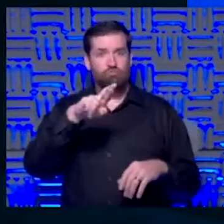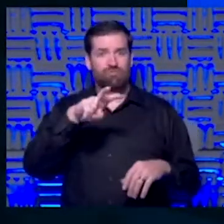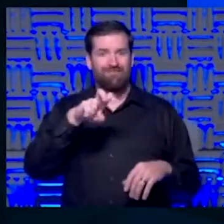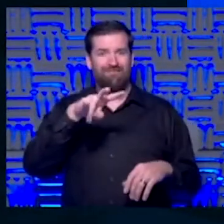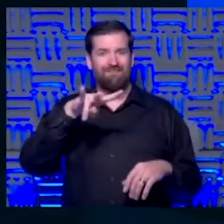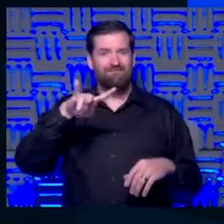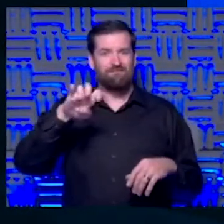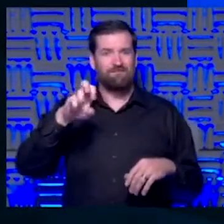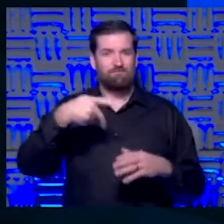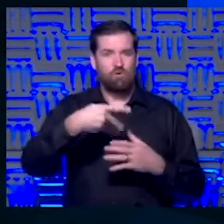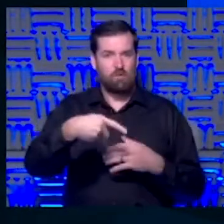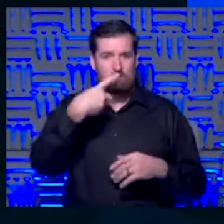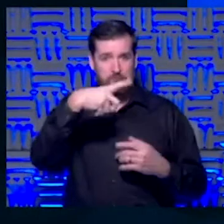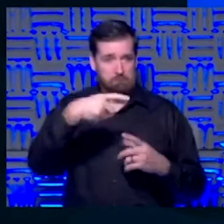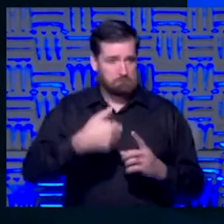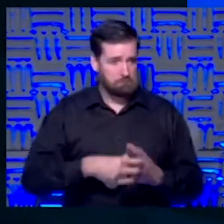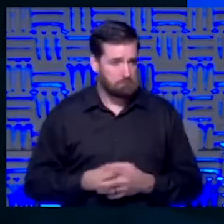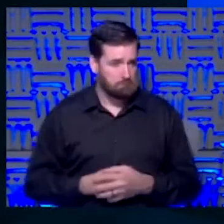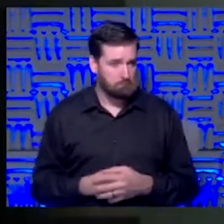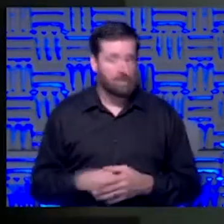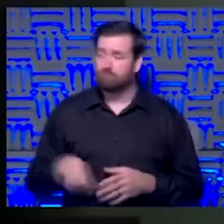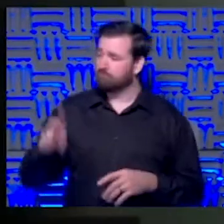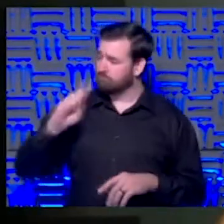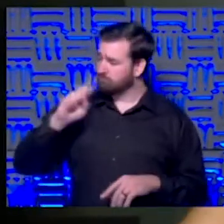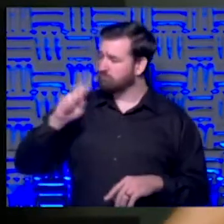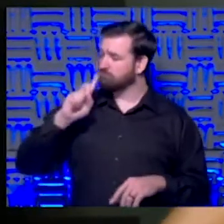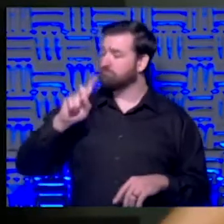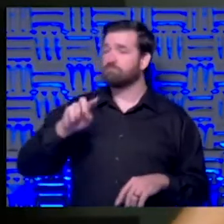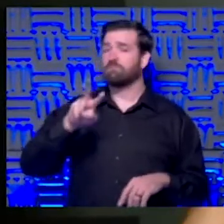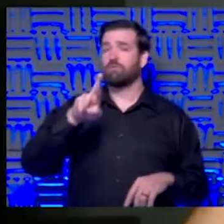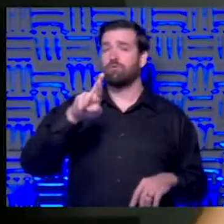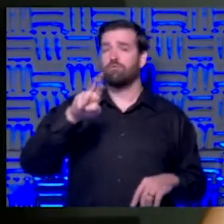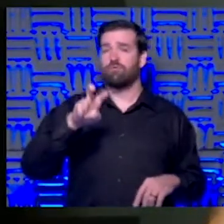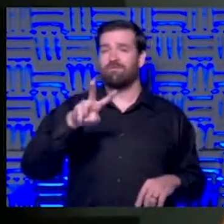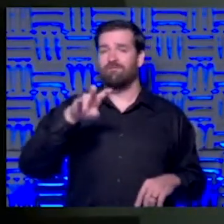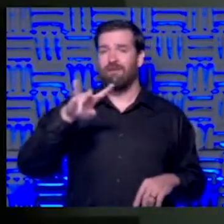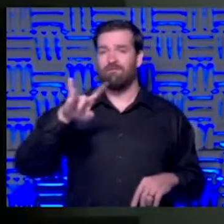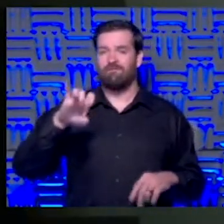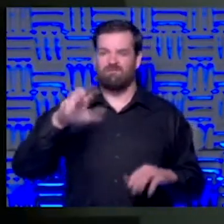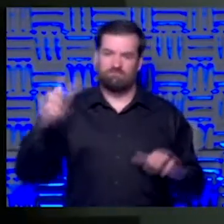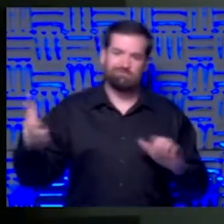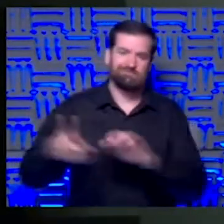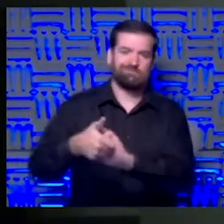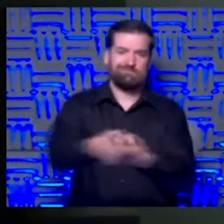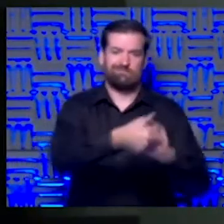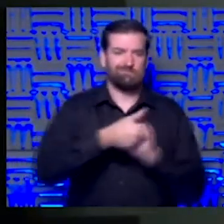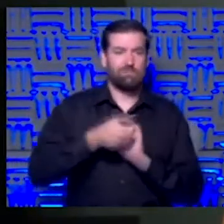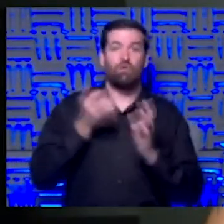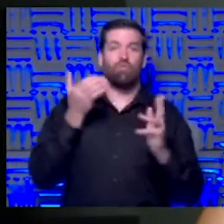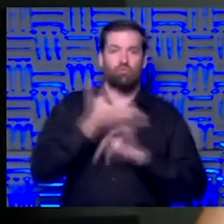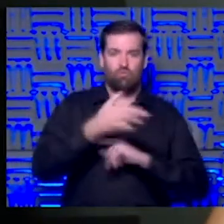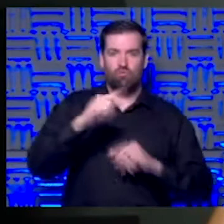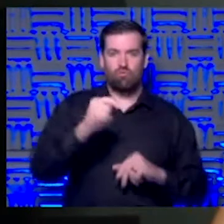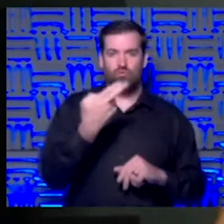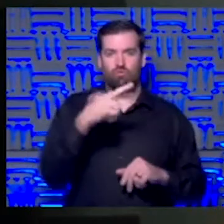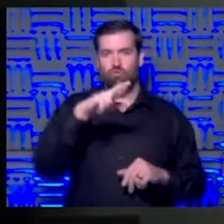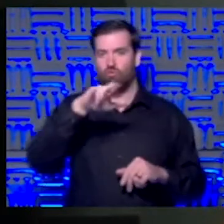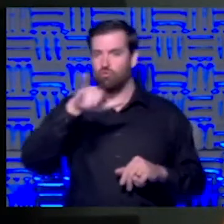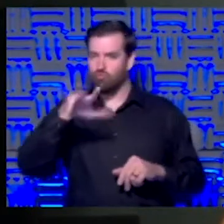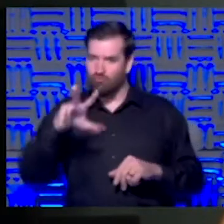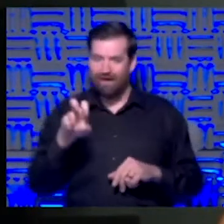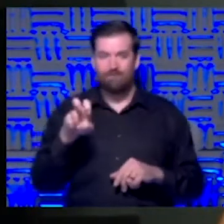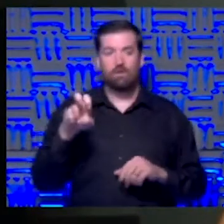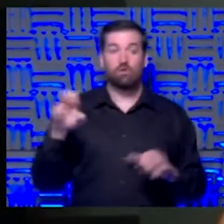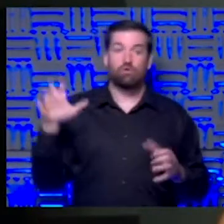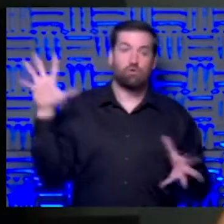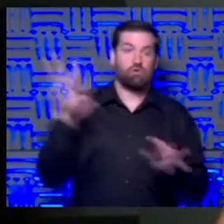program as well? Sure. So Revive is a collaborative effort through Thrive. And Thrive is a coalition of over